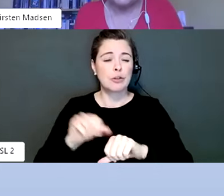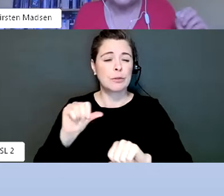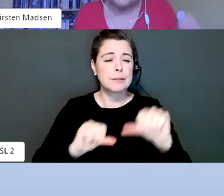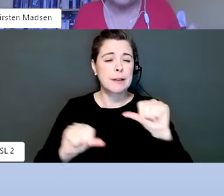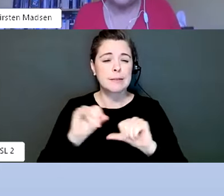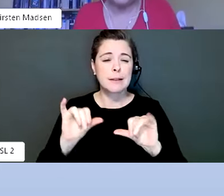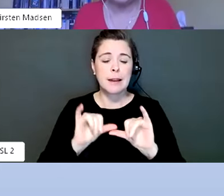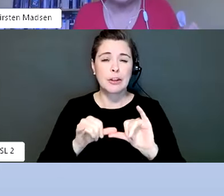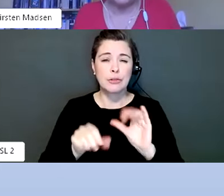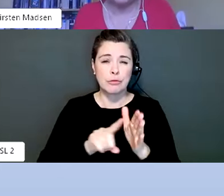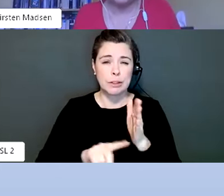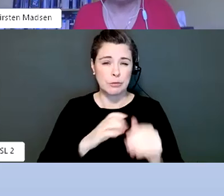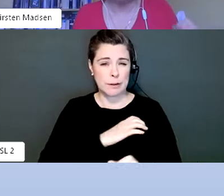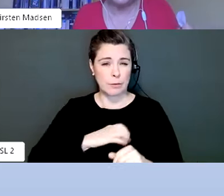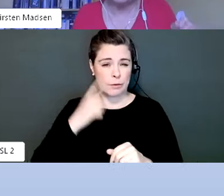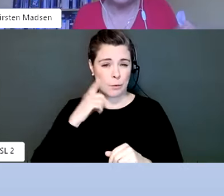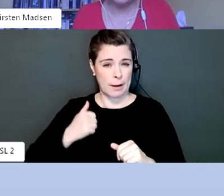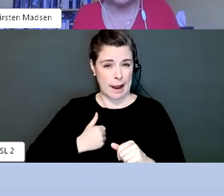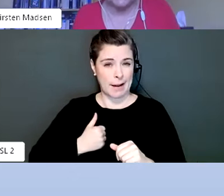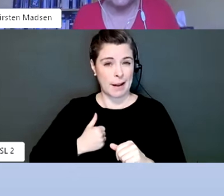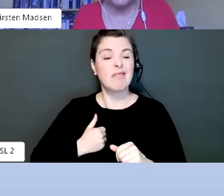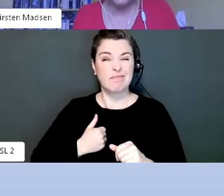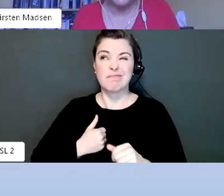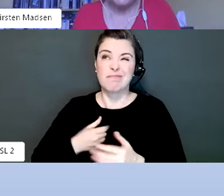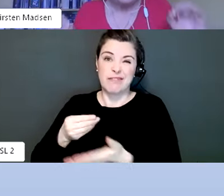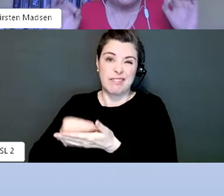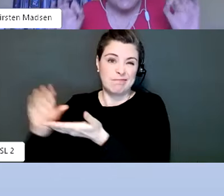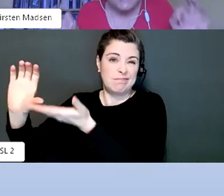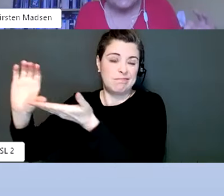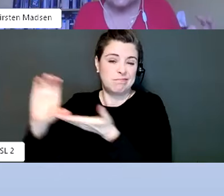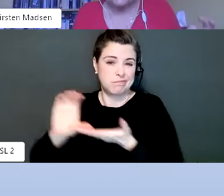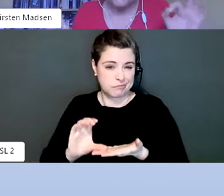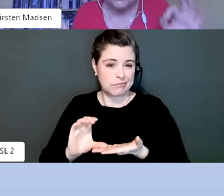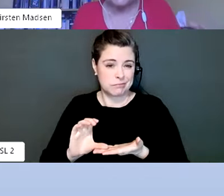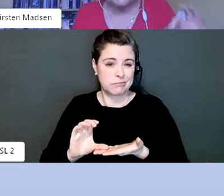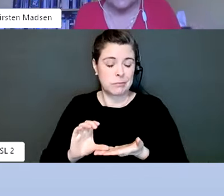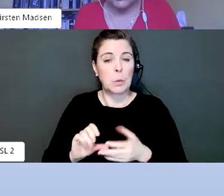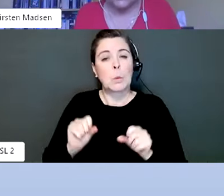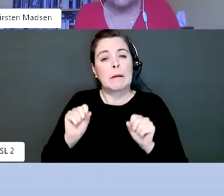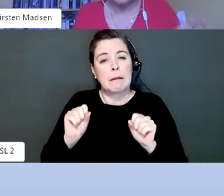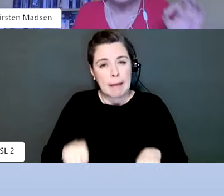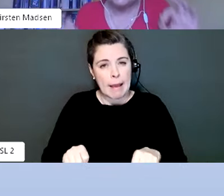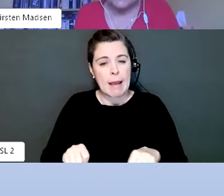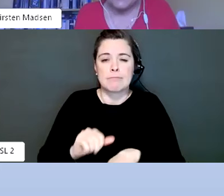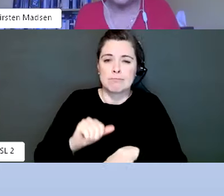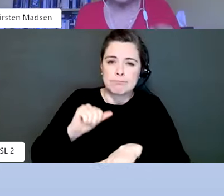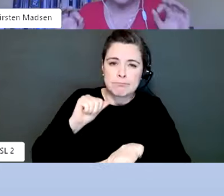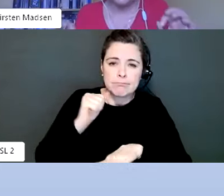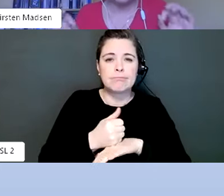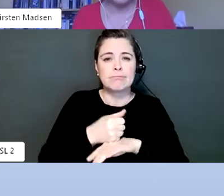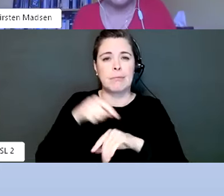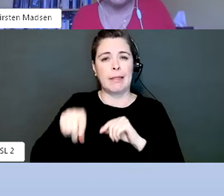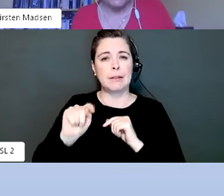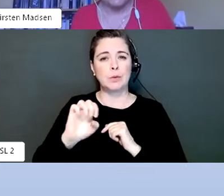funding to implement and evaluate this toolkit in 8 residential settings across